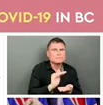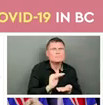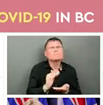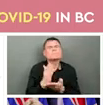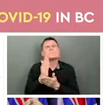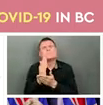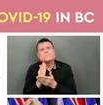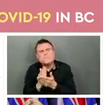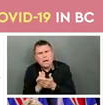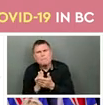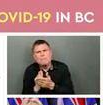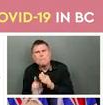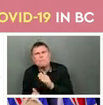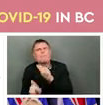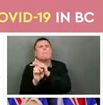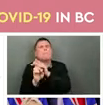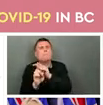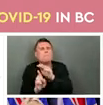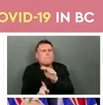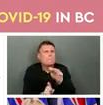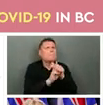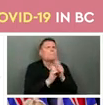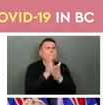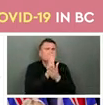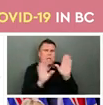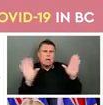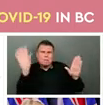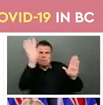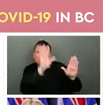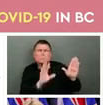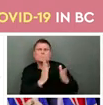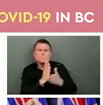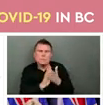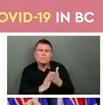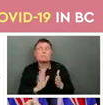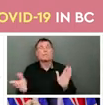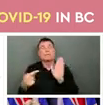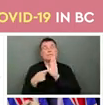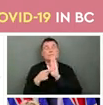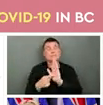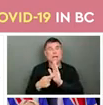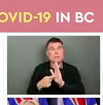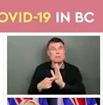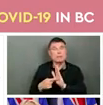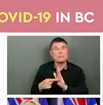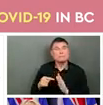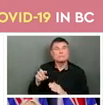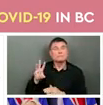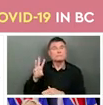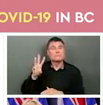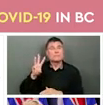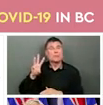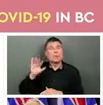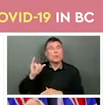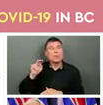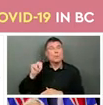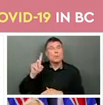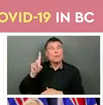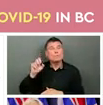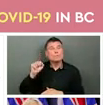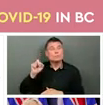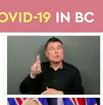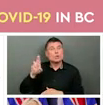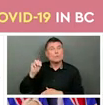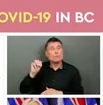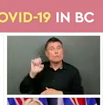areas where cases have popped up. And we know that in Invermere, for example, or Windermere, case rates can go up with